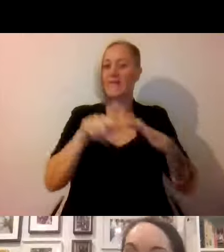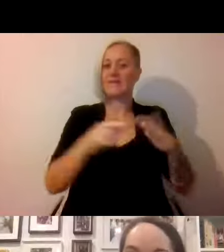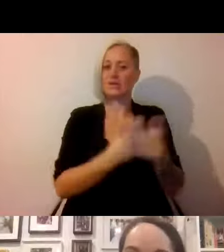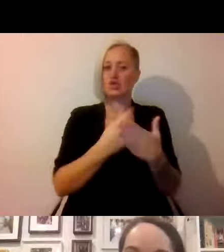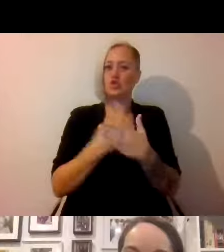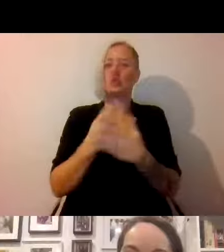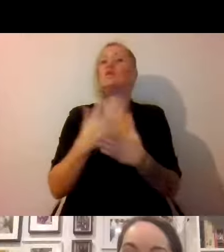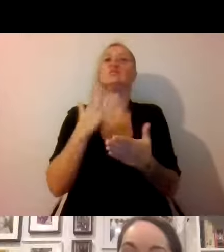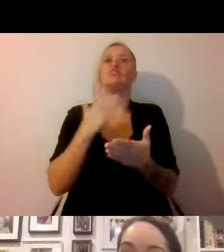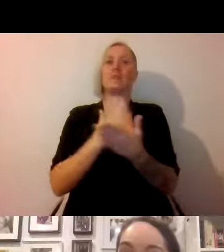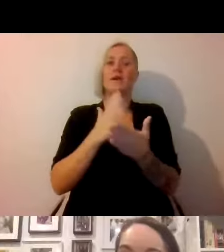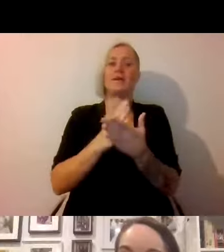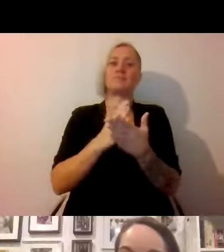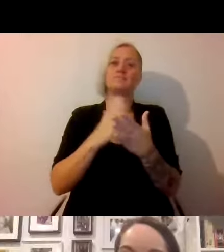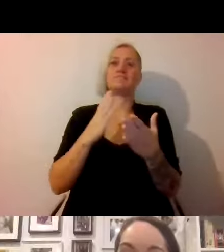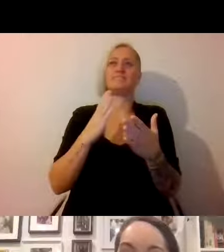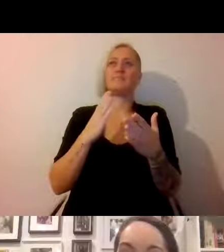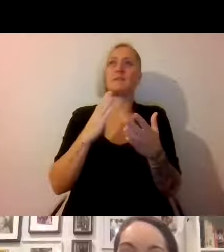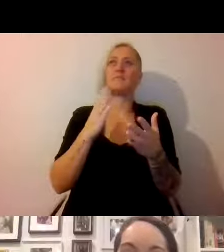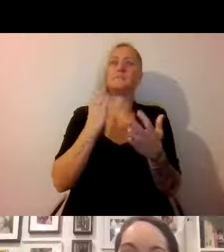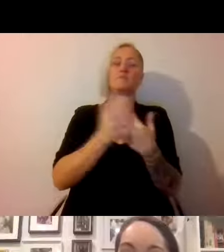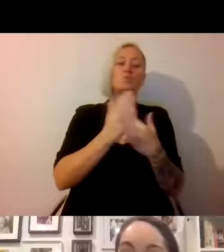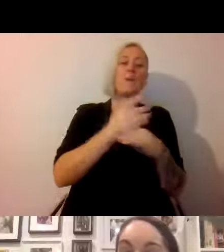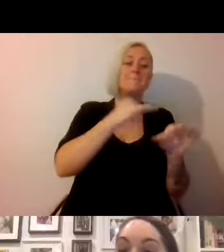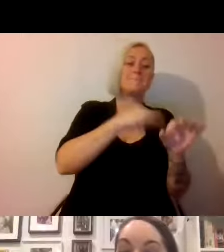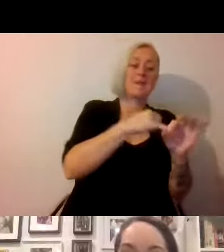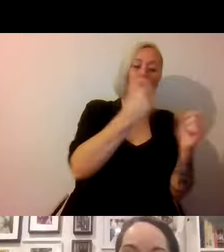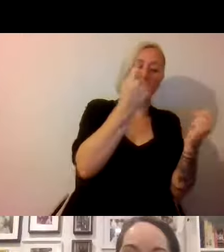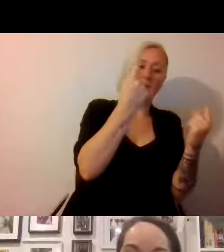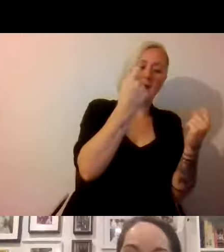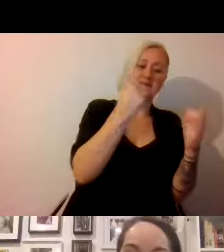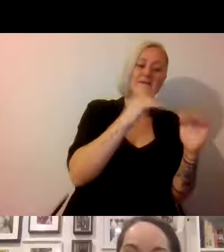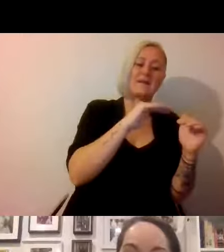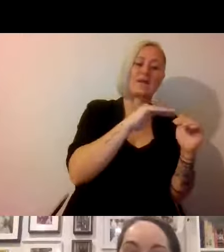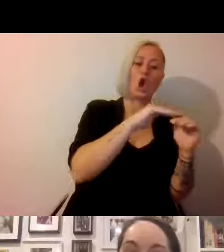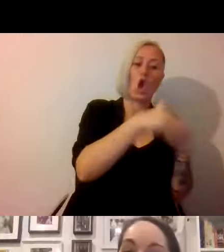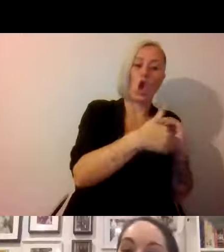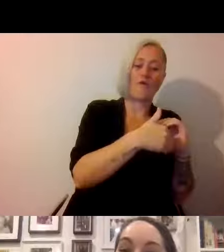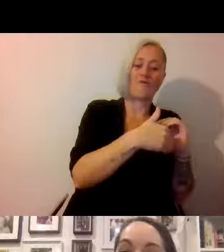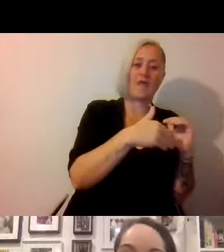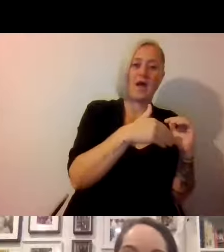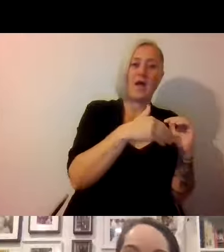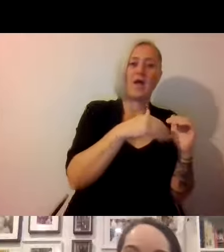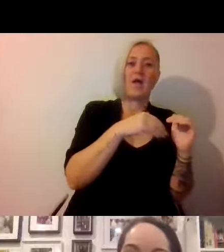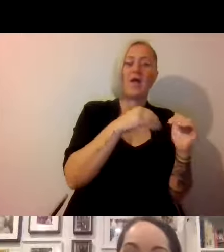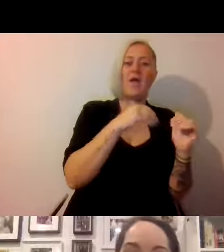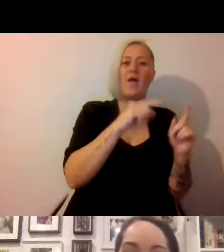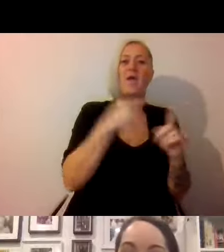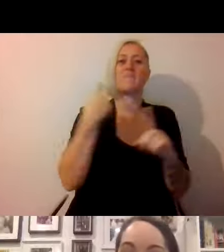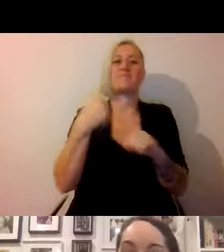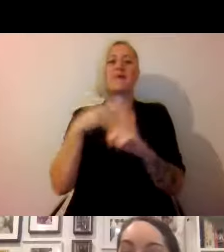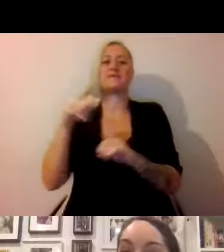medical understandings of hearing loss that identify deafness as a deficit to be cured, and the sociocultural understandings that many deaf